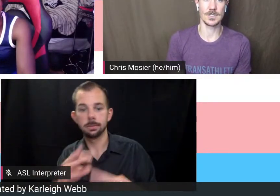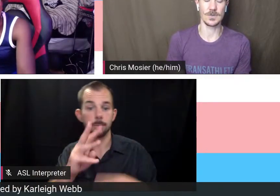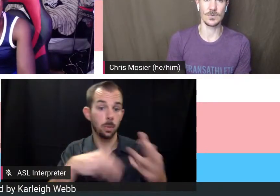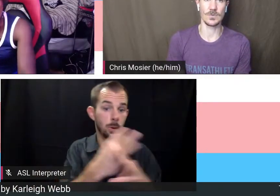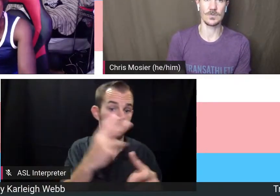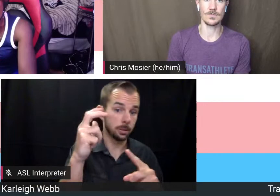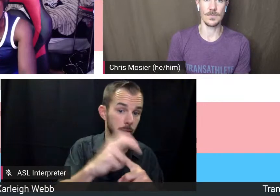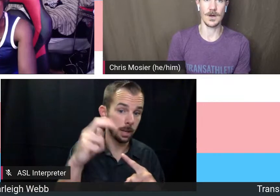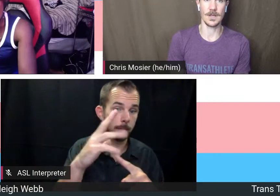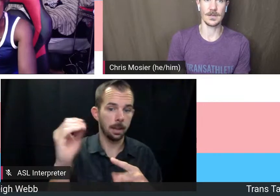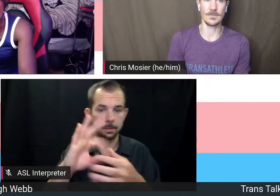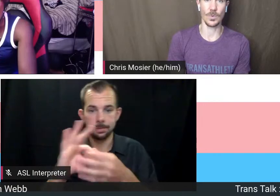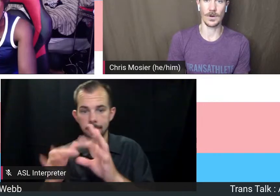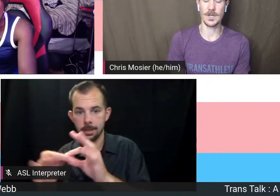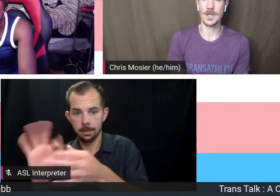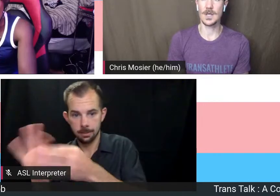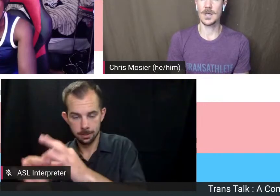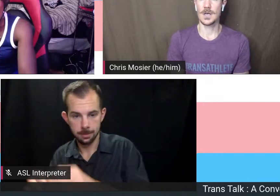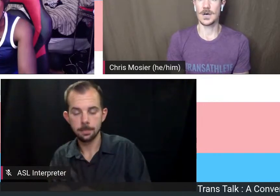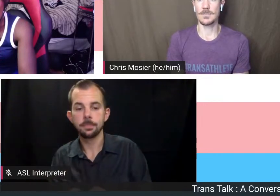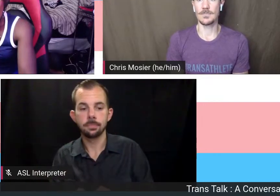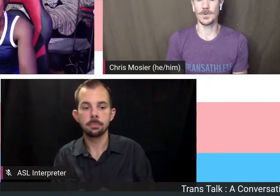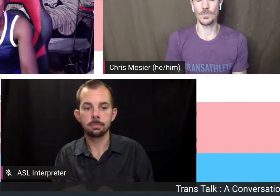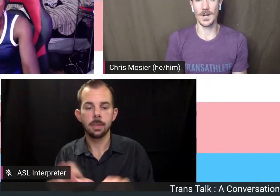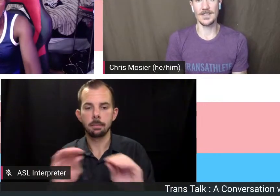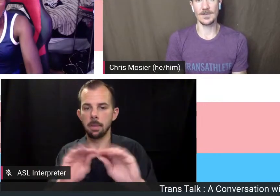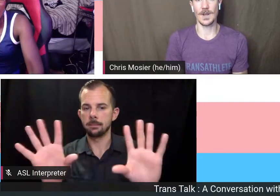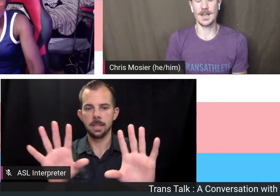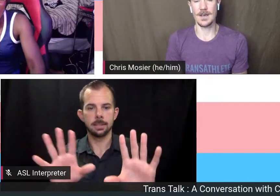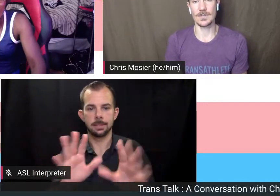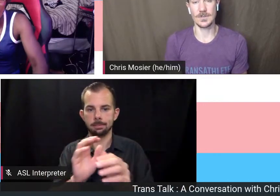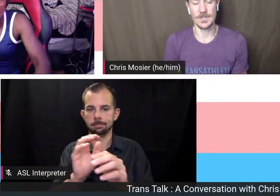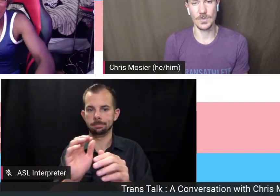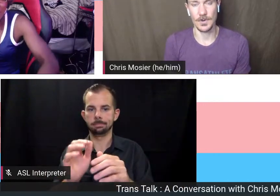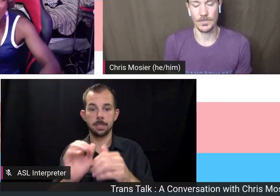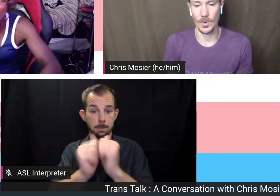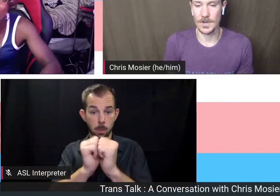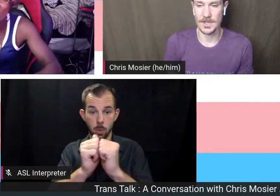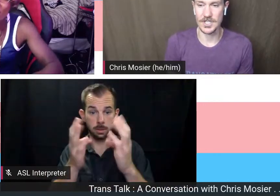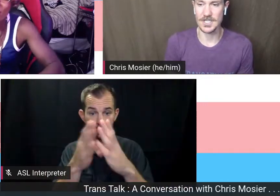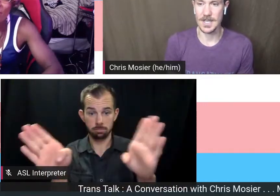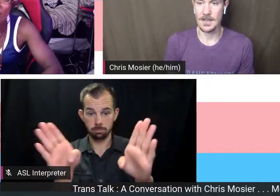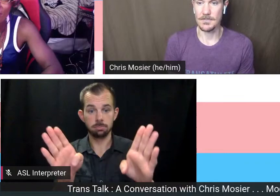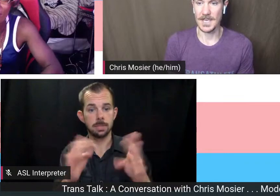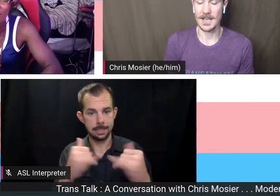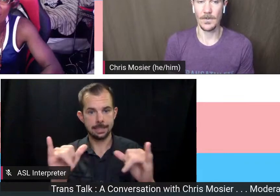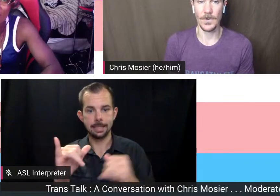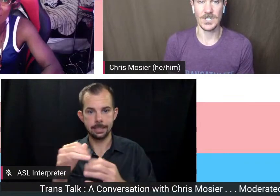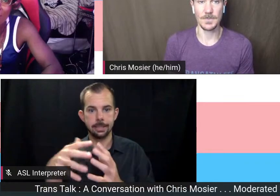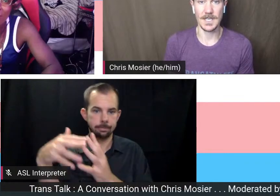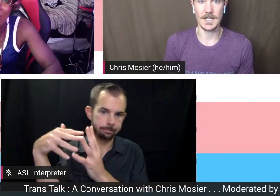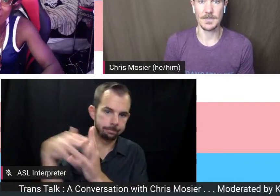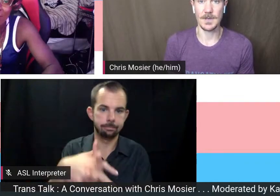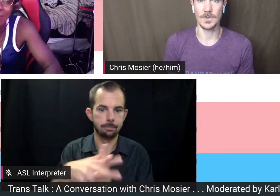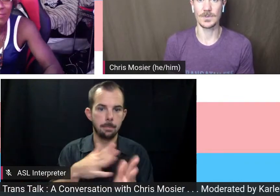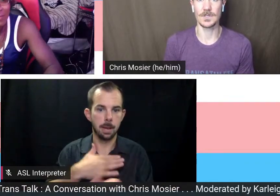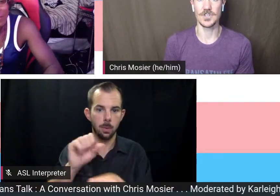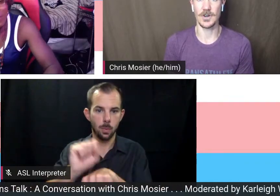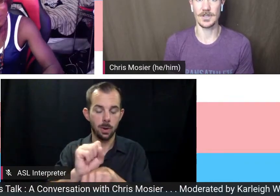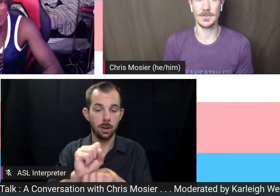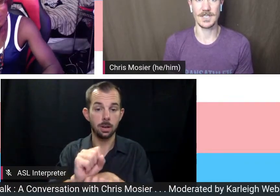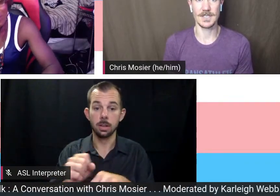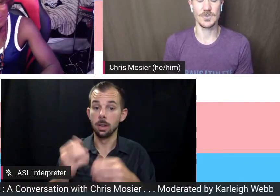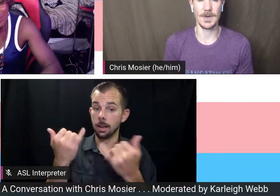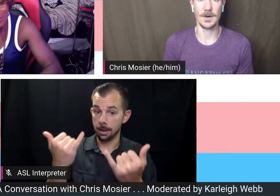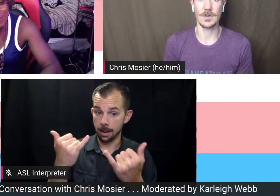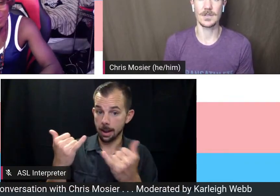central to my work. But what I think right now is super important is just being out there, speaking to people and